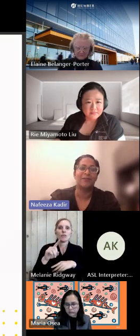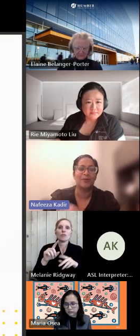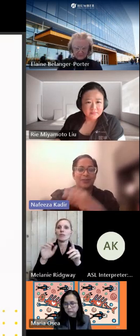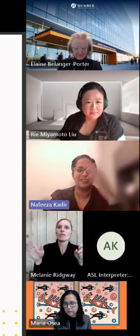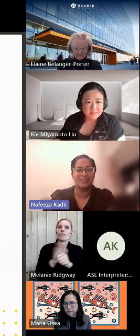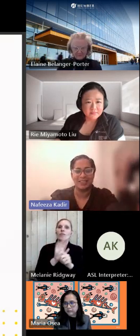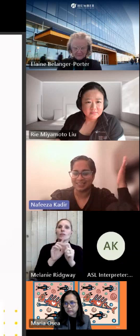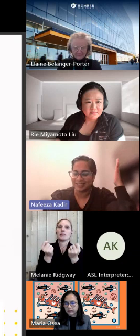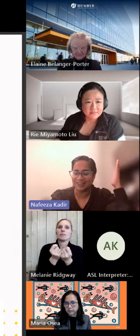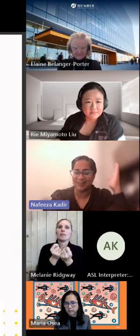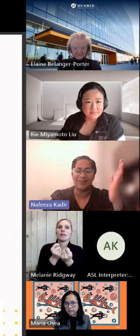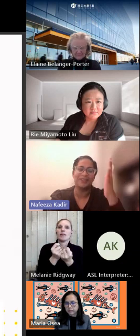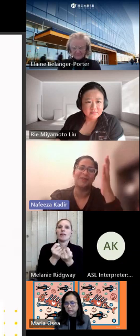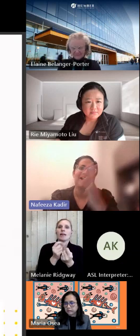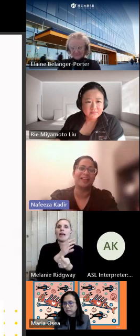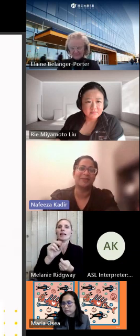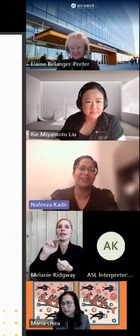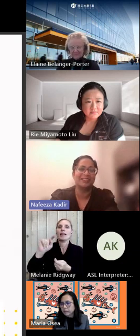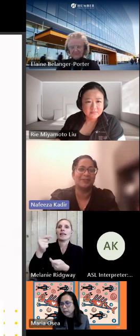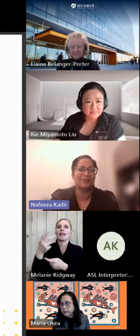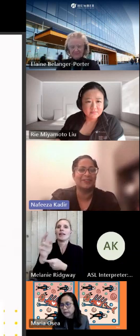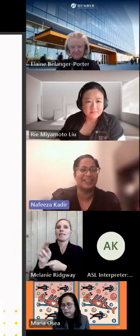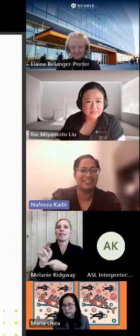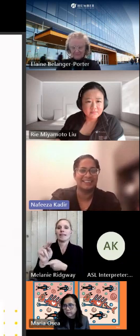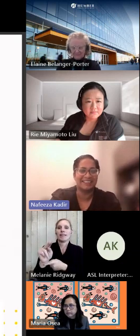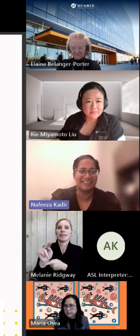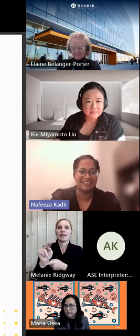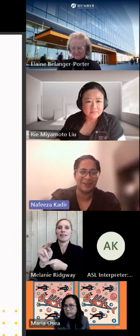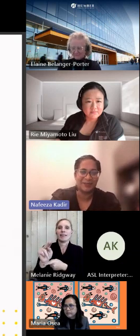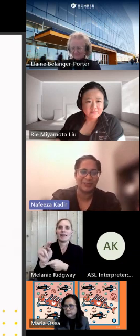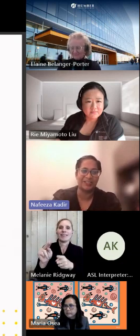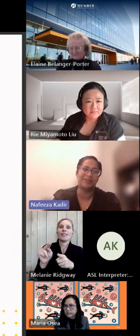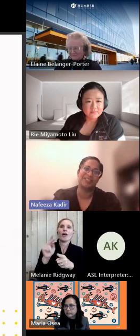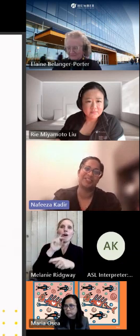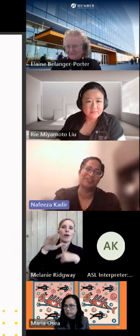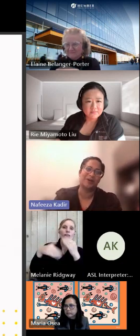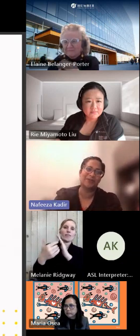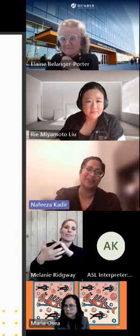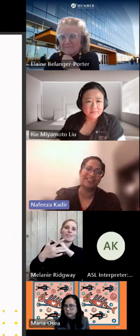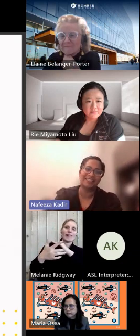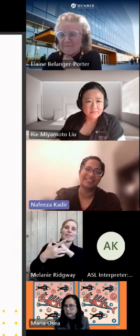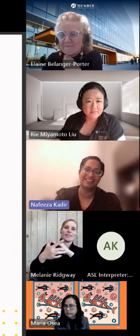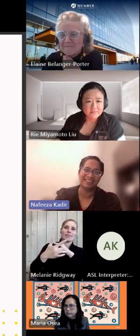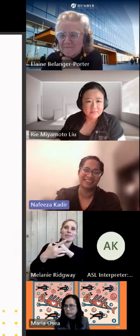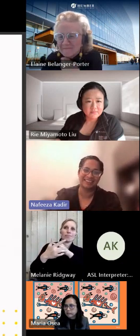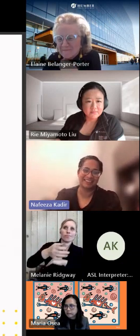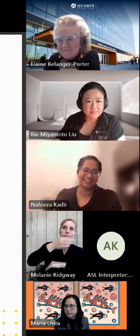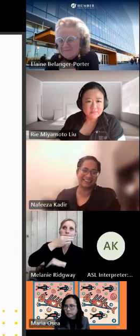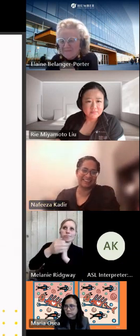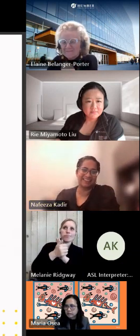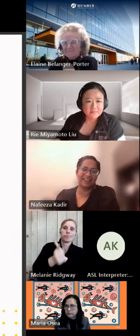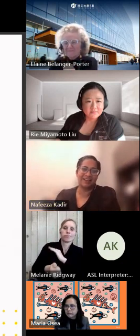team. And of course, Nathan on the back end. We can never forget Nathan. He's always doing an amazing job for us.